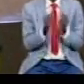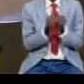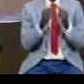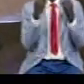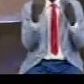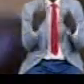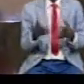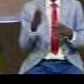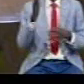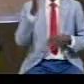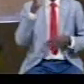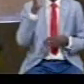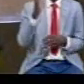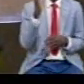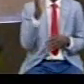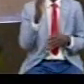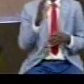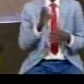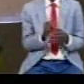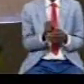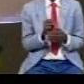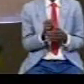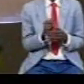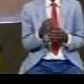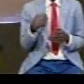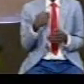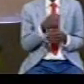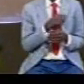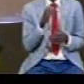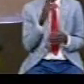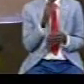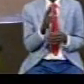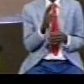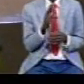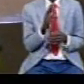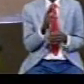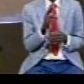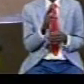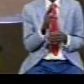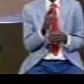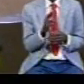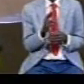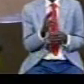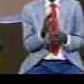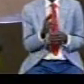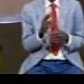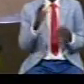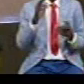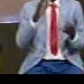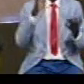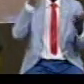that the online will soon give us testimonies, I want also the choir to prepare, because